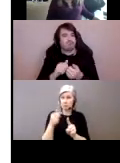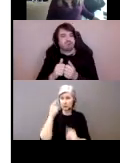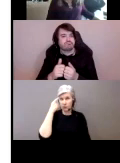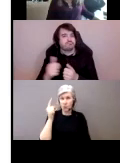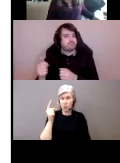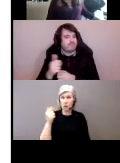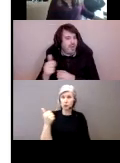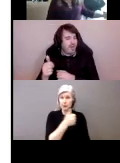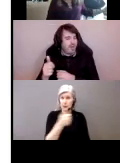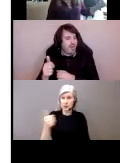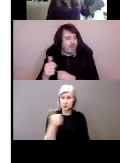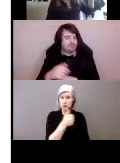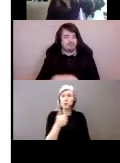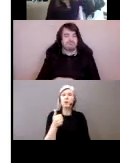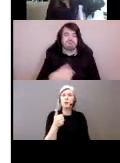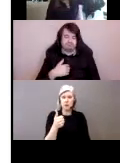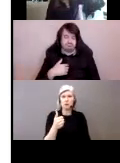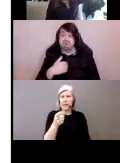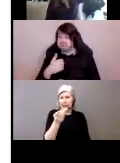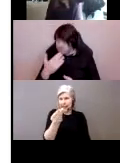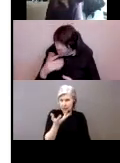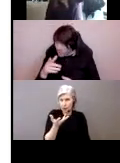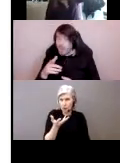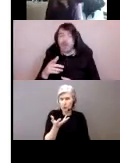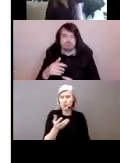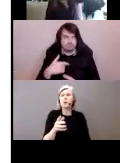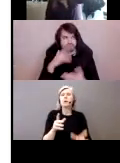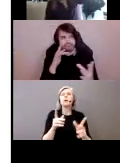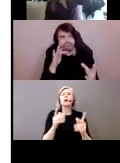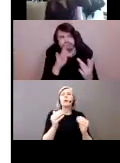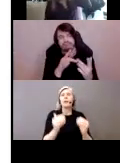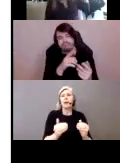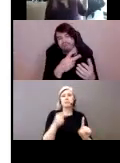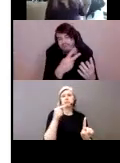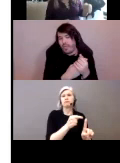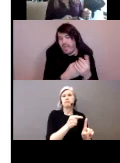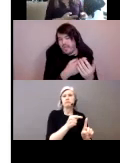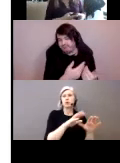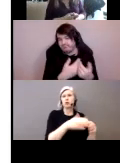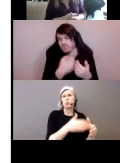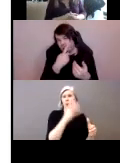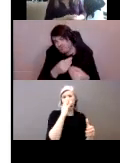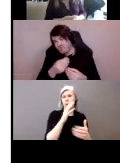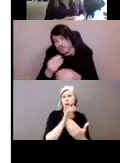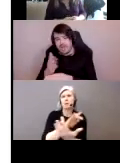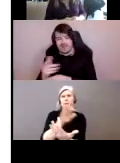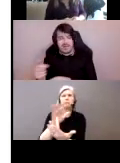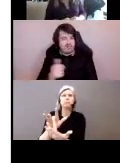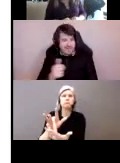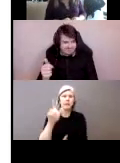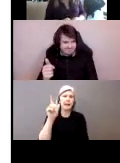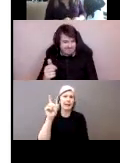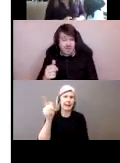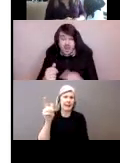transportation partners call you after that to book the appointment. So it's still just one call for booking and a request